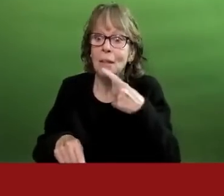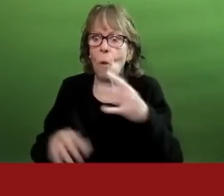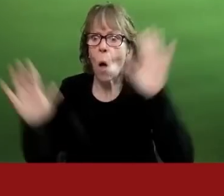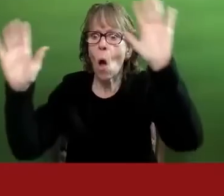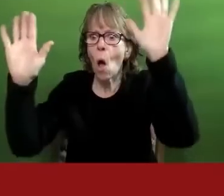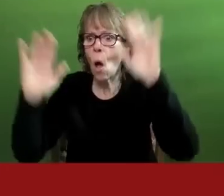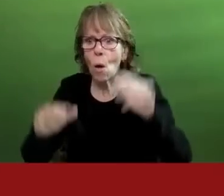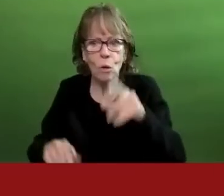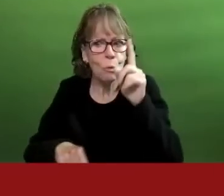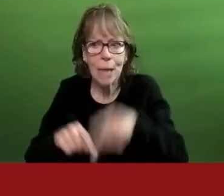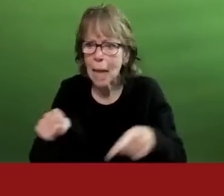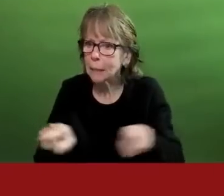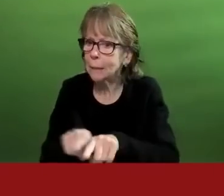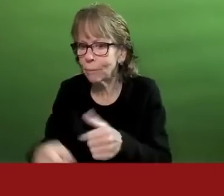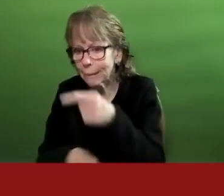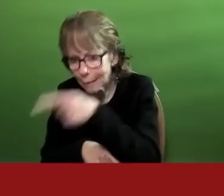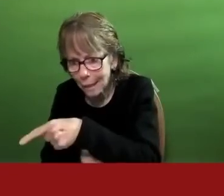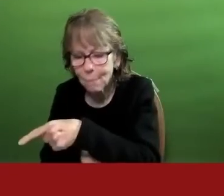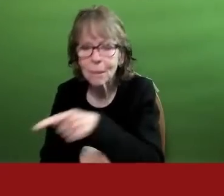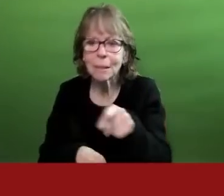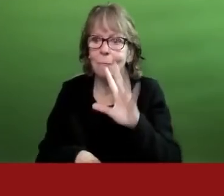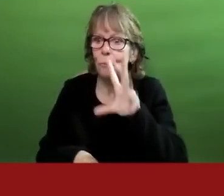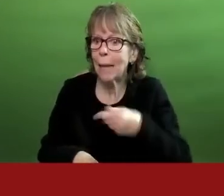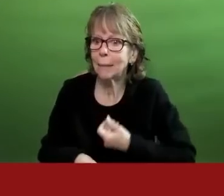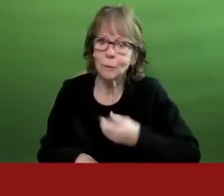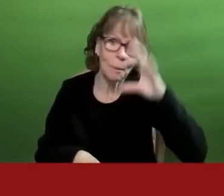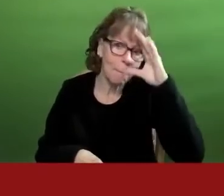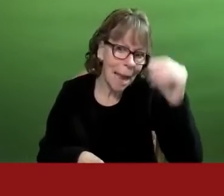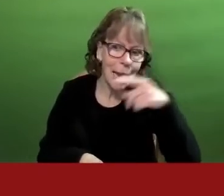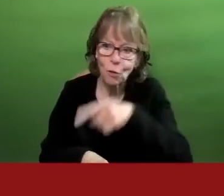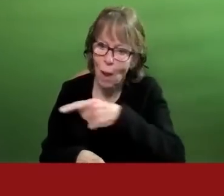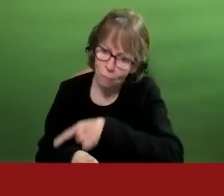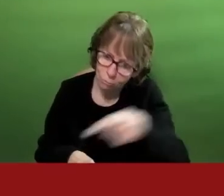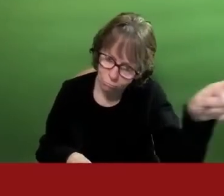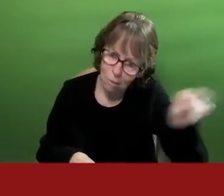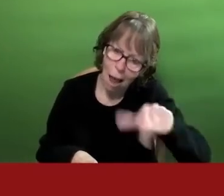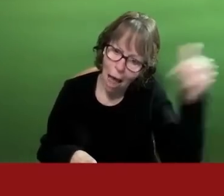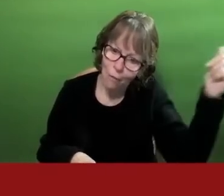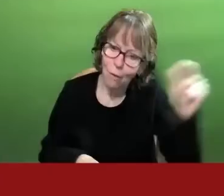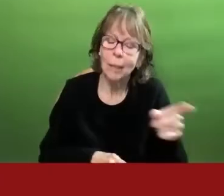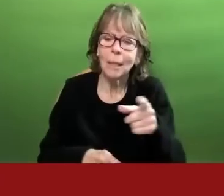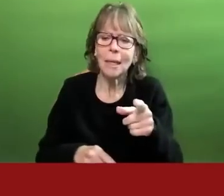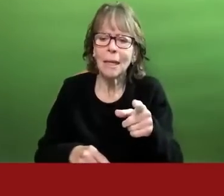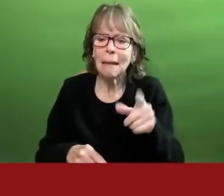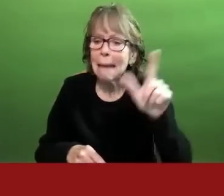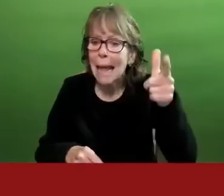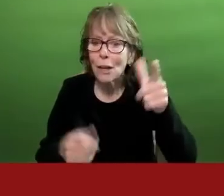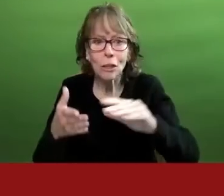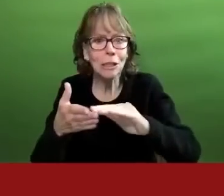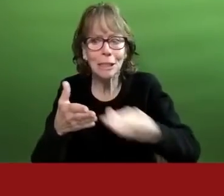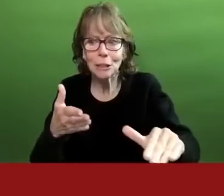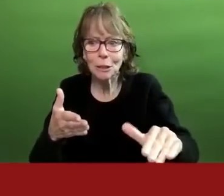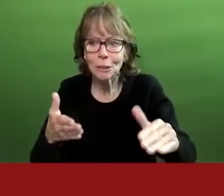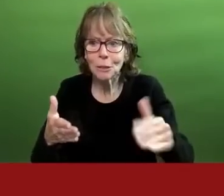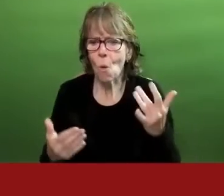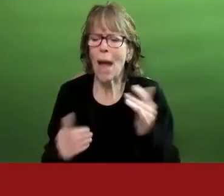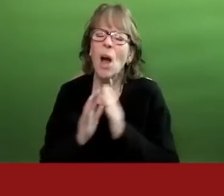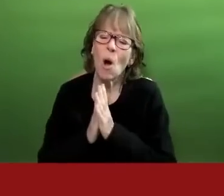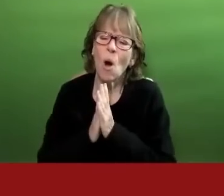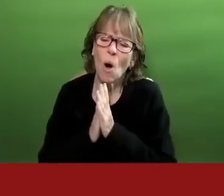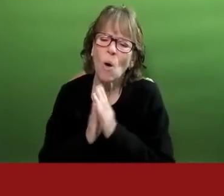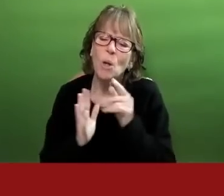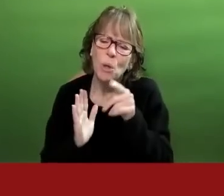a transgender man. I was then discharged a few hours later because, quote, you would likely be more